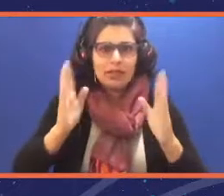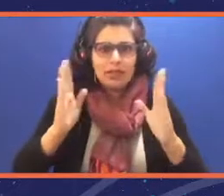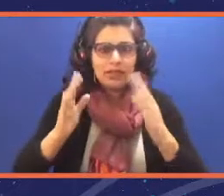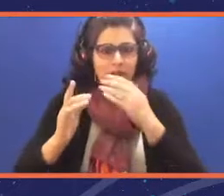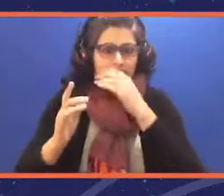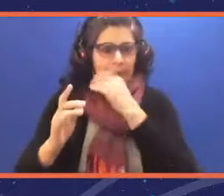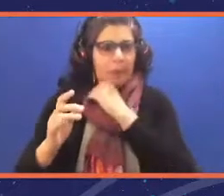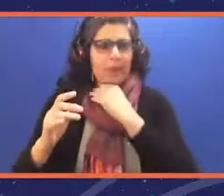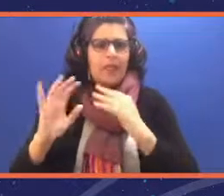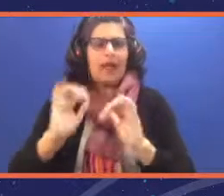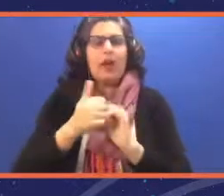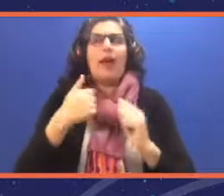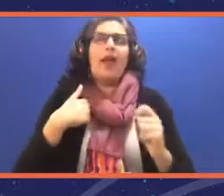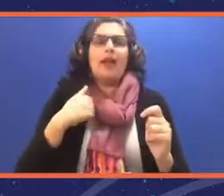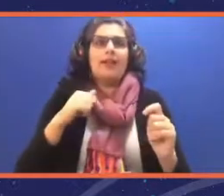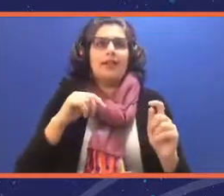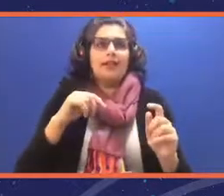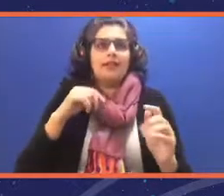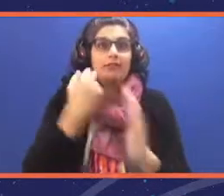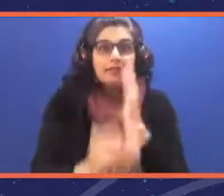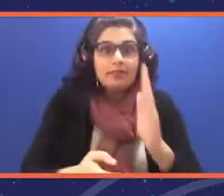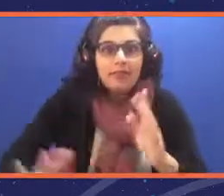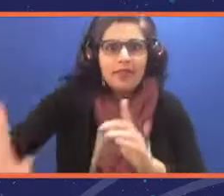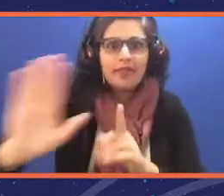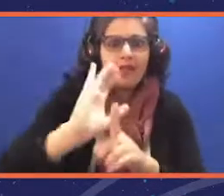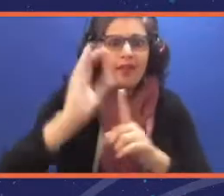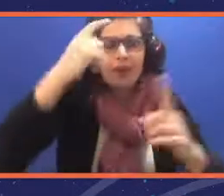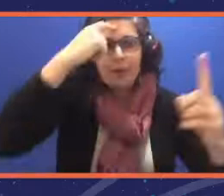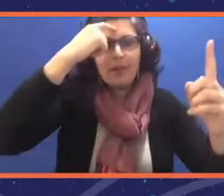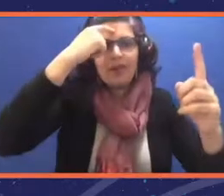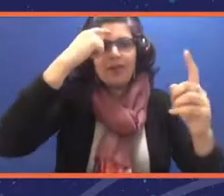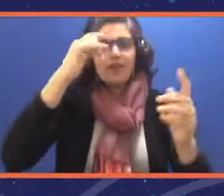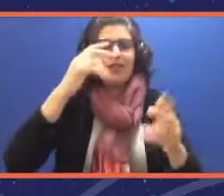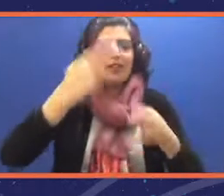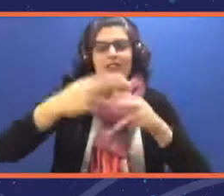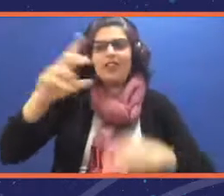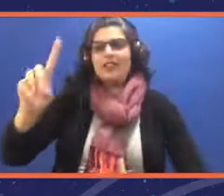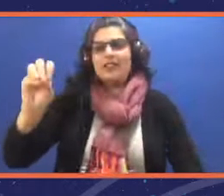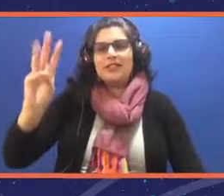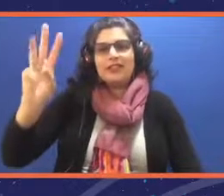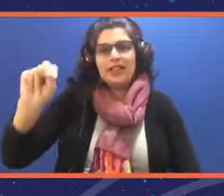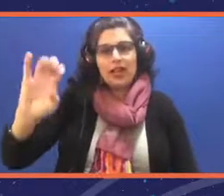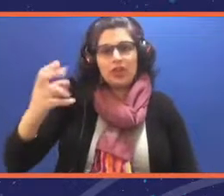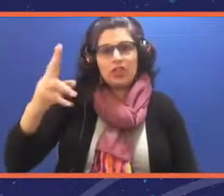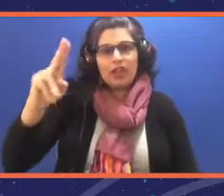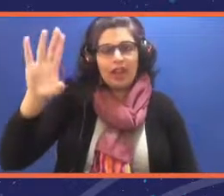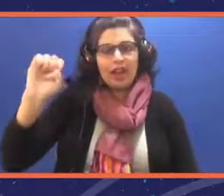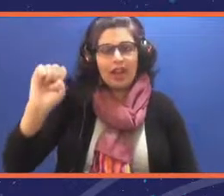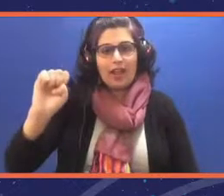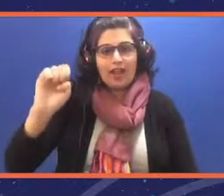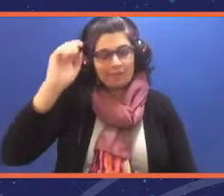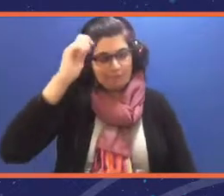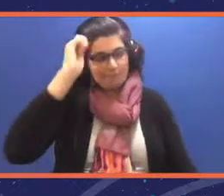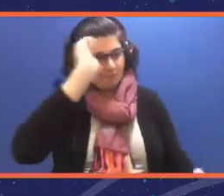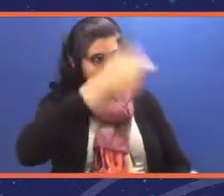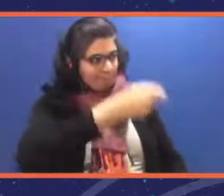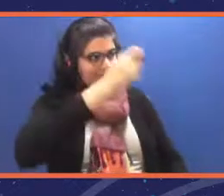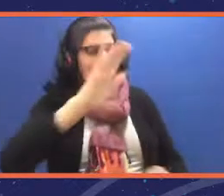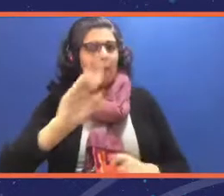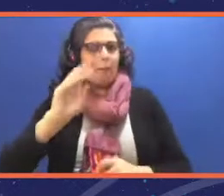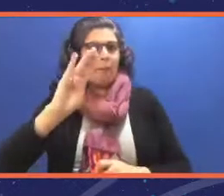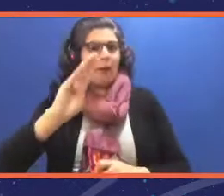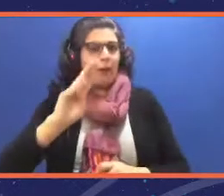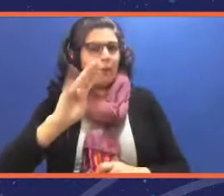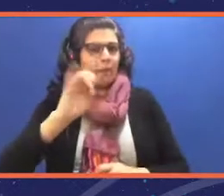like kind of in their mind? And so it's called Down Chance because it's actually a head nod to Bob Marley and the Wailers chant